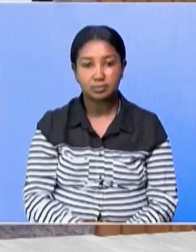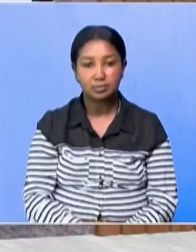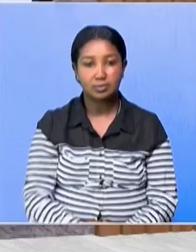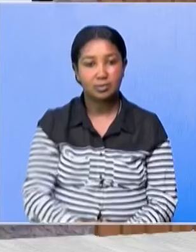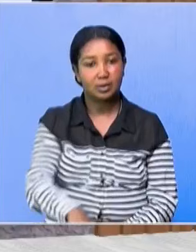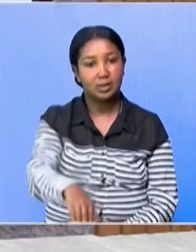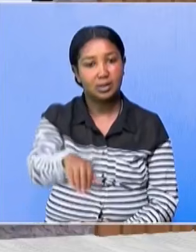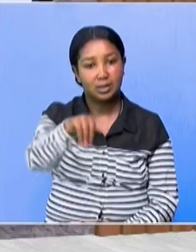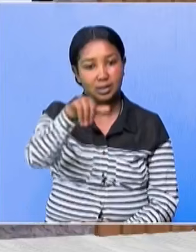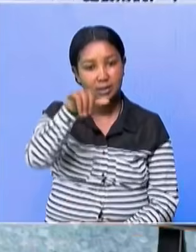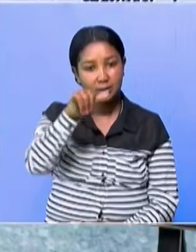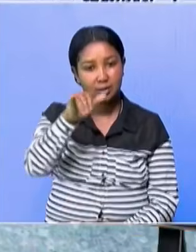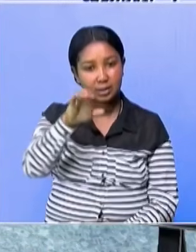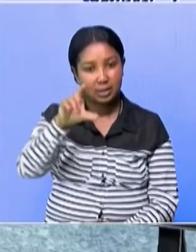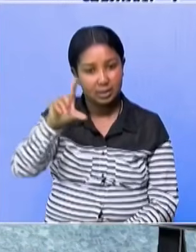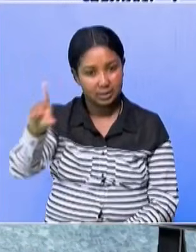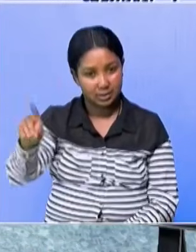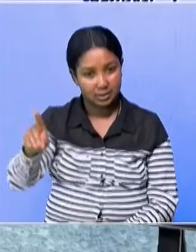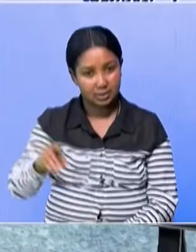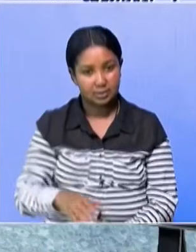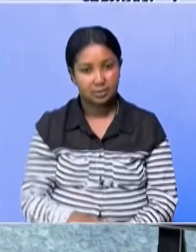yield. Good.